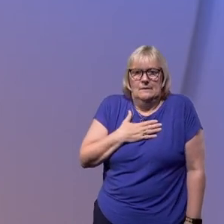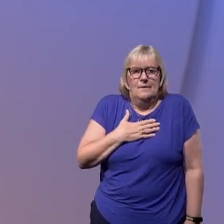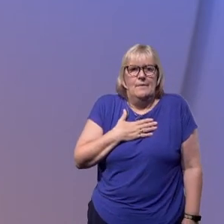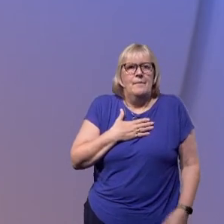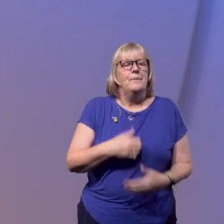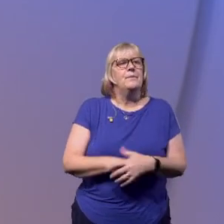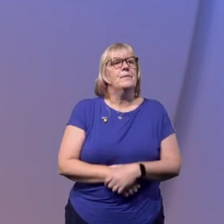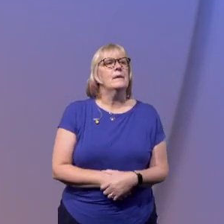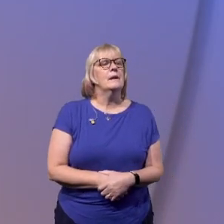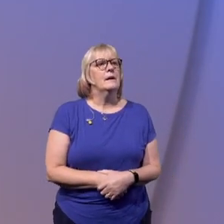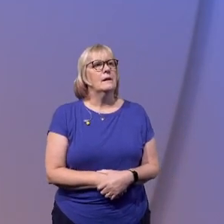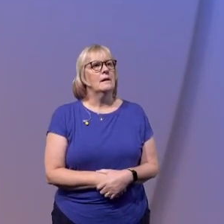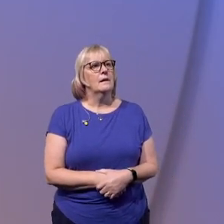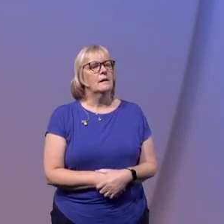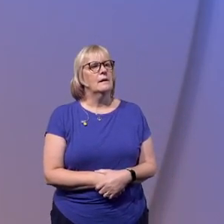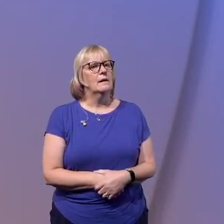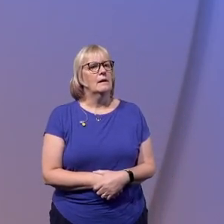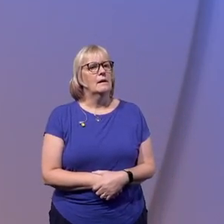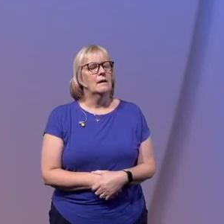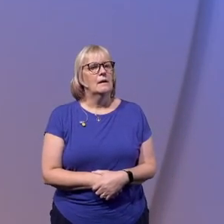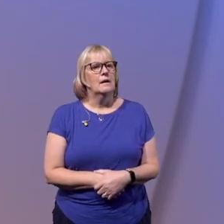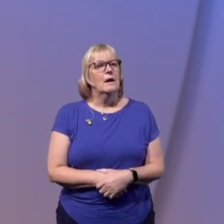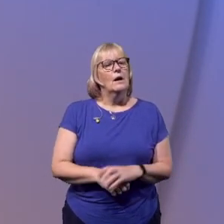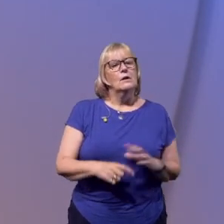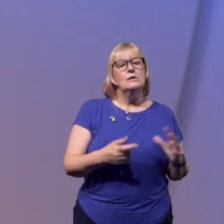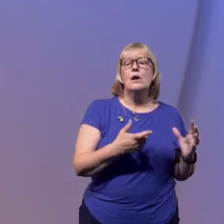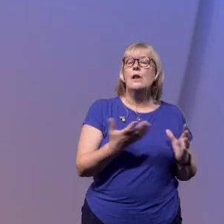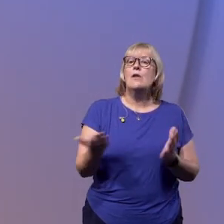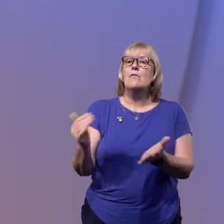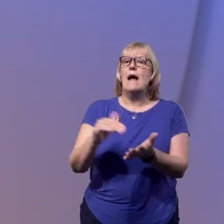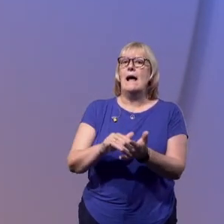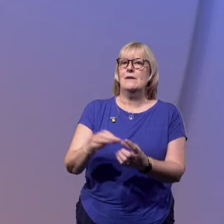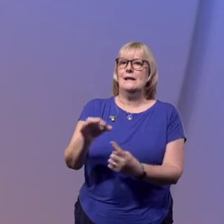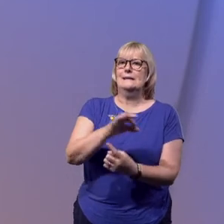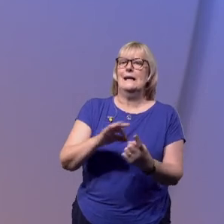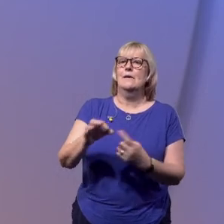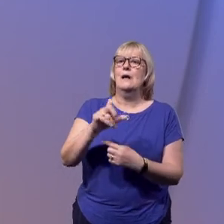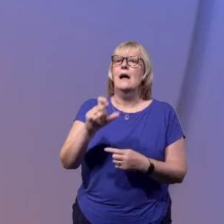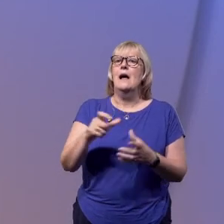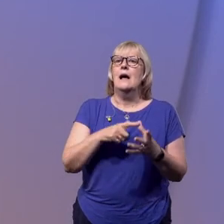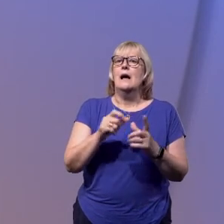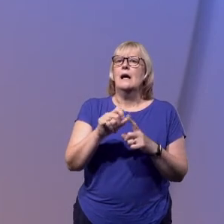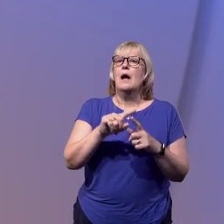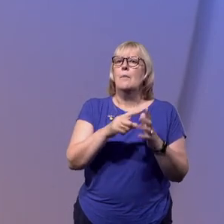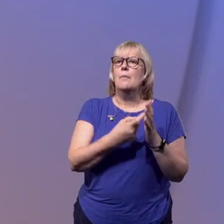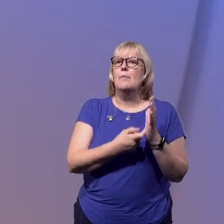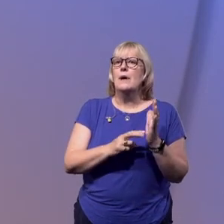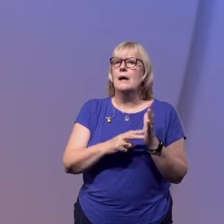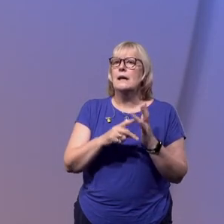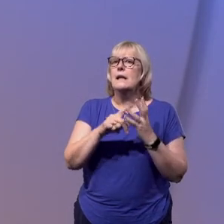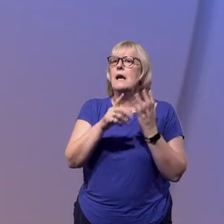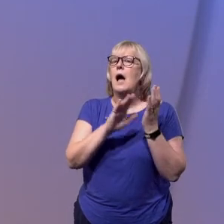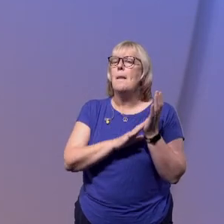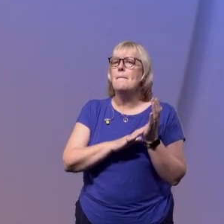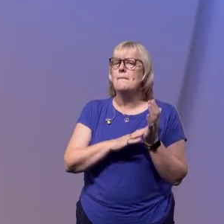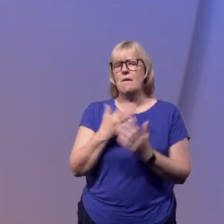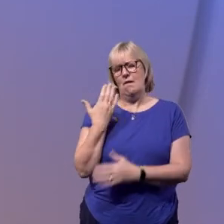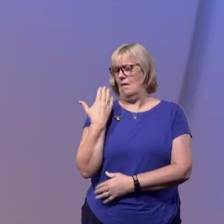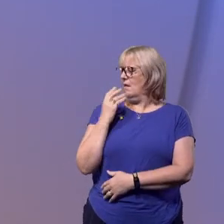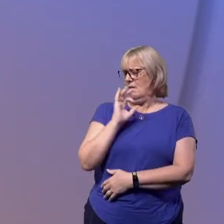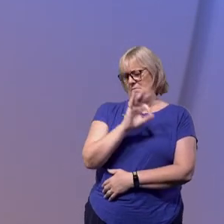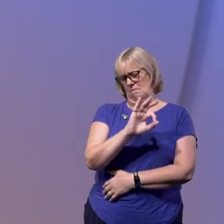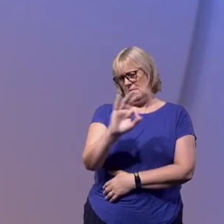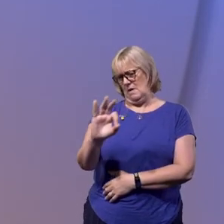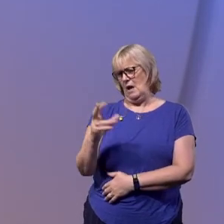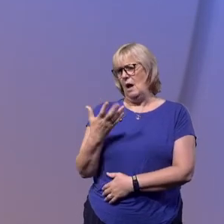to Capernaum, and he was in the house. He asked them, "What were you arguing about on the road?" But